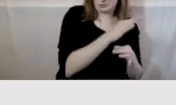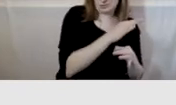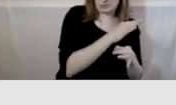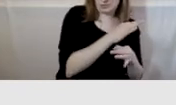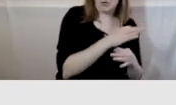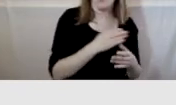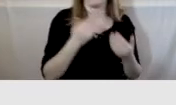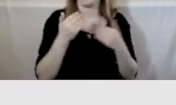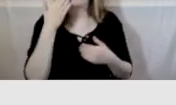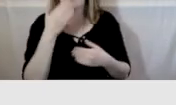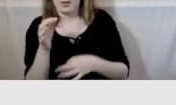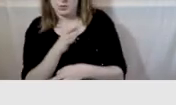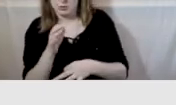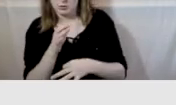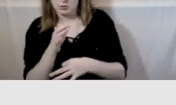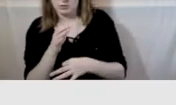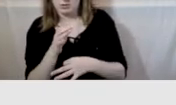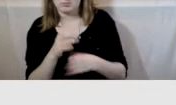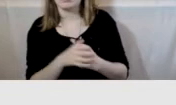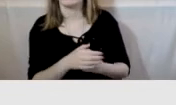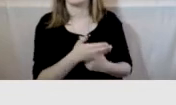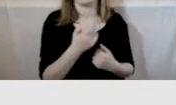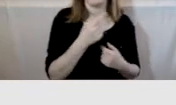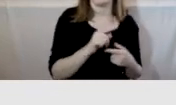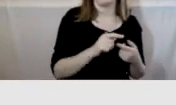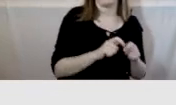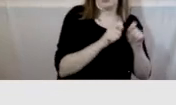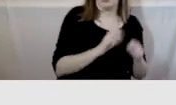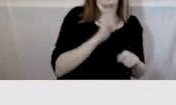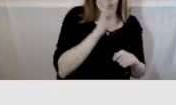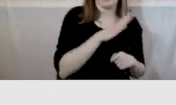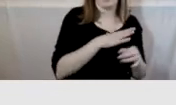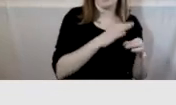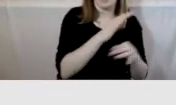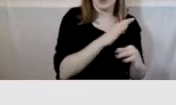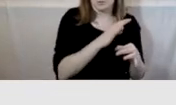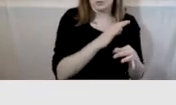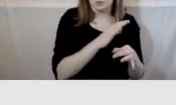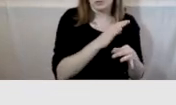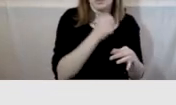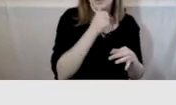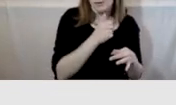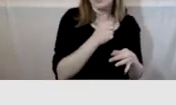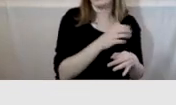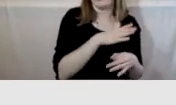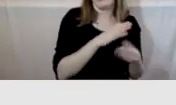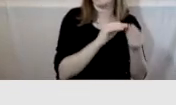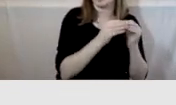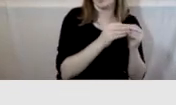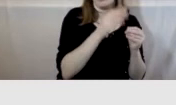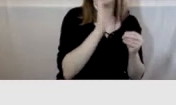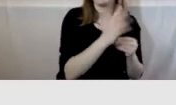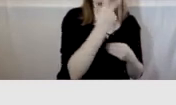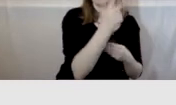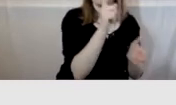that we are for the choice where we have 3 main subjects, which like 3